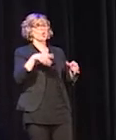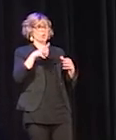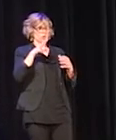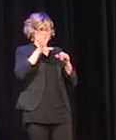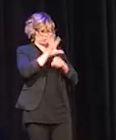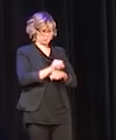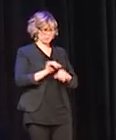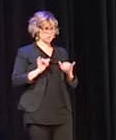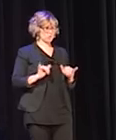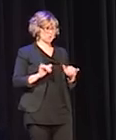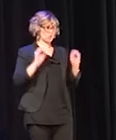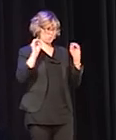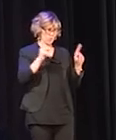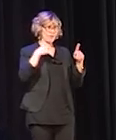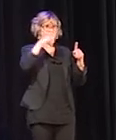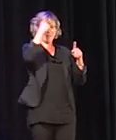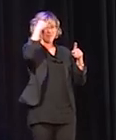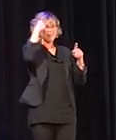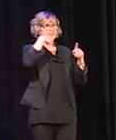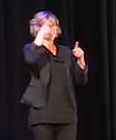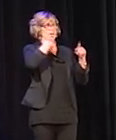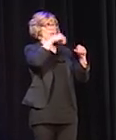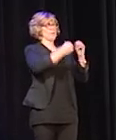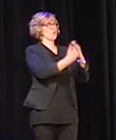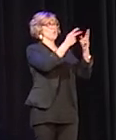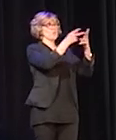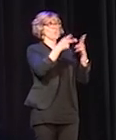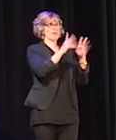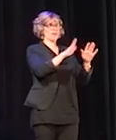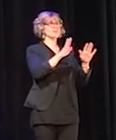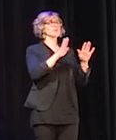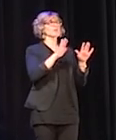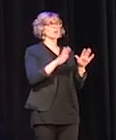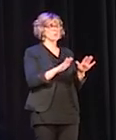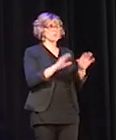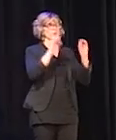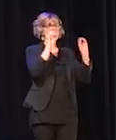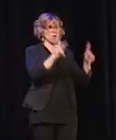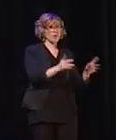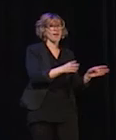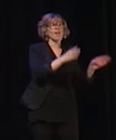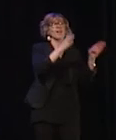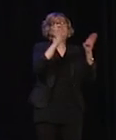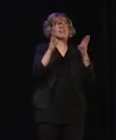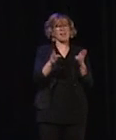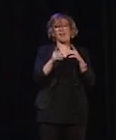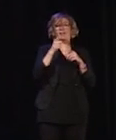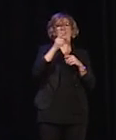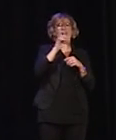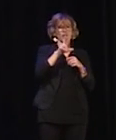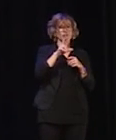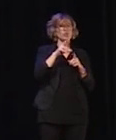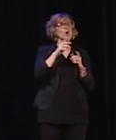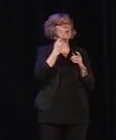It's fine. Take it easy. And then the following shot is actually the glacier shot. And the great thing about spatial audio is you can use audio as triggers